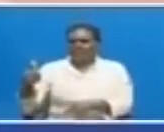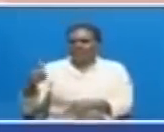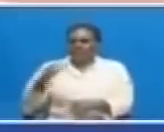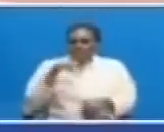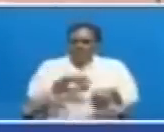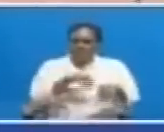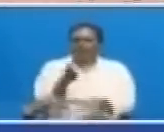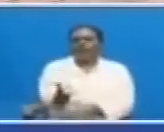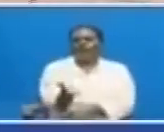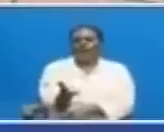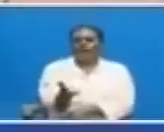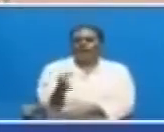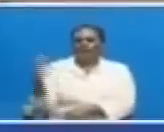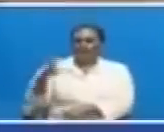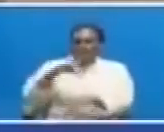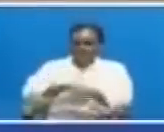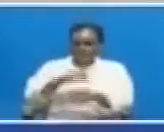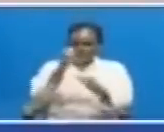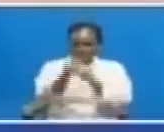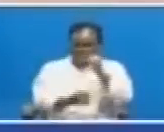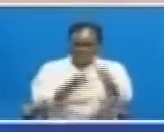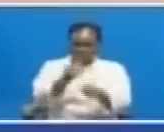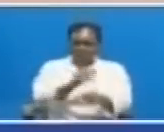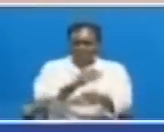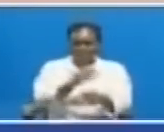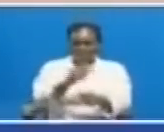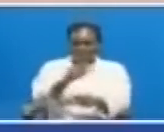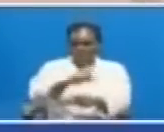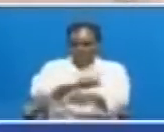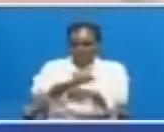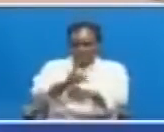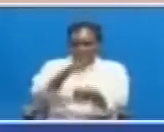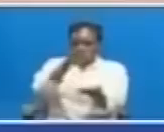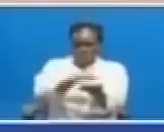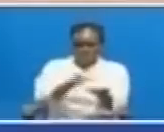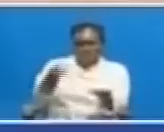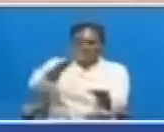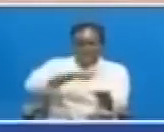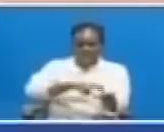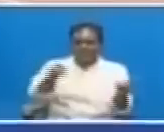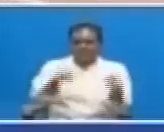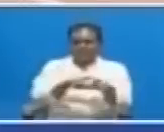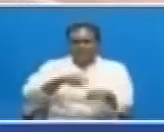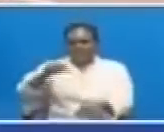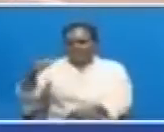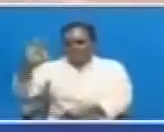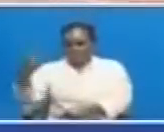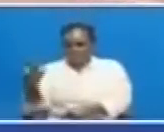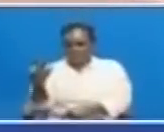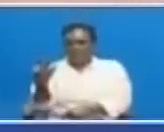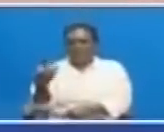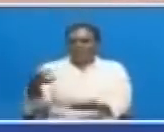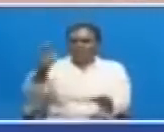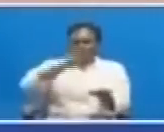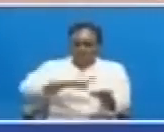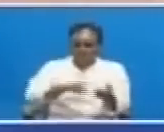chasing after her. Koki clocked 55.82 seconds to lower the national record. Priscilla Tabunda brought down the third national record of the day